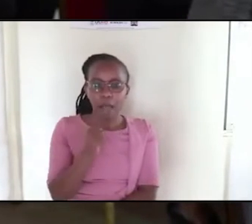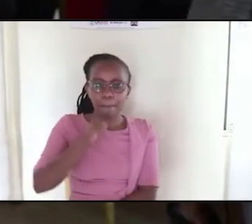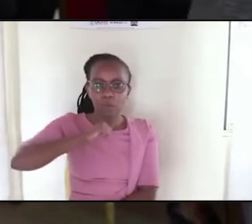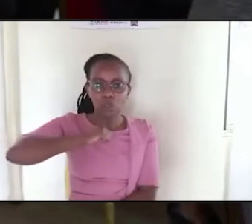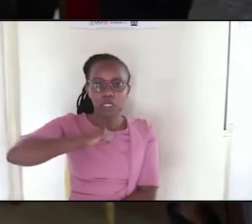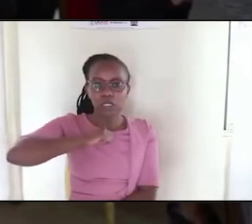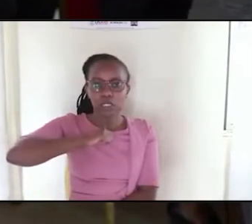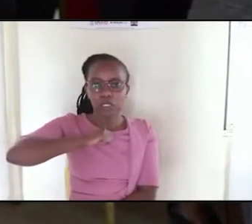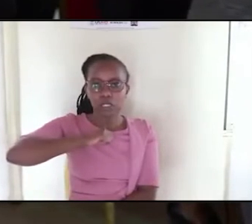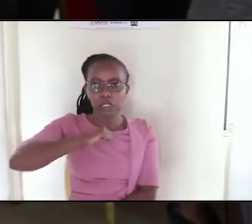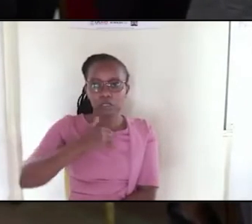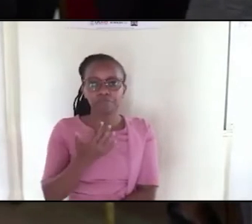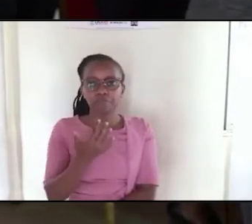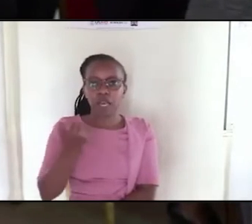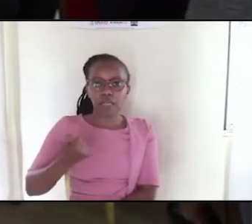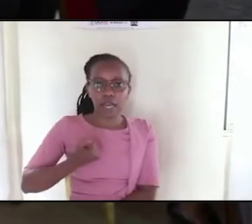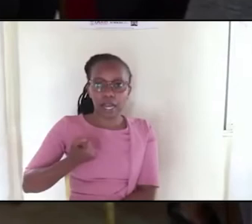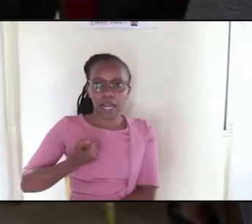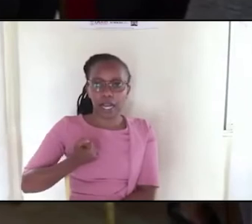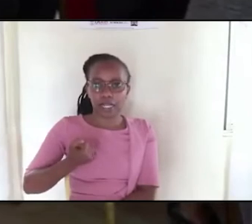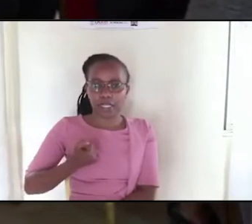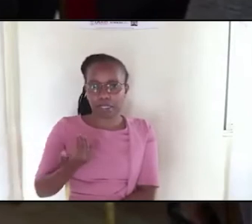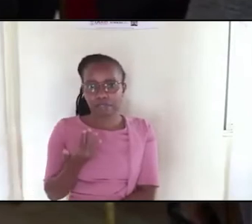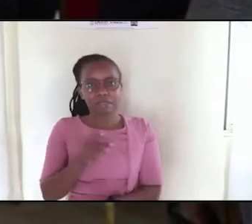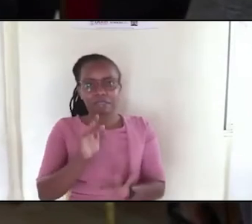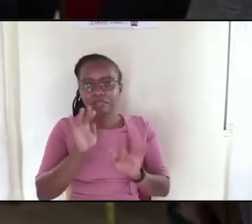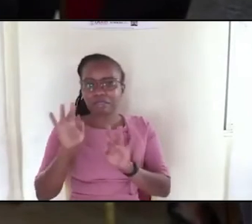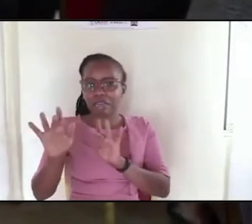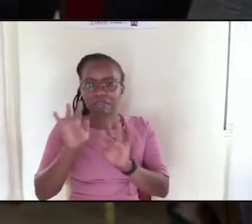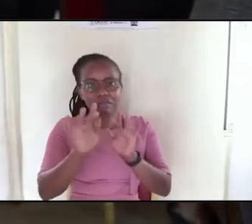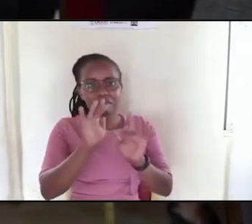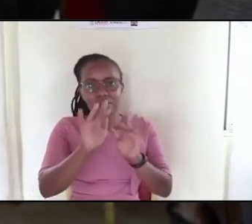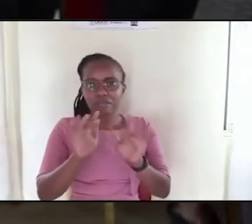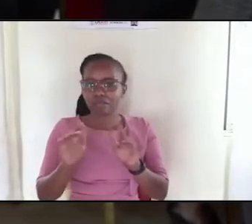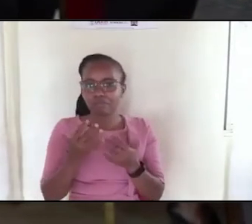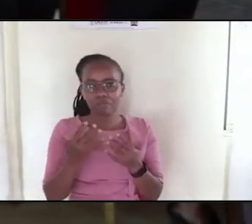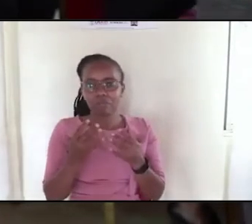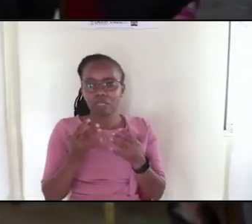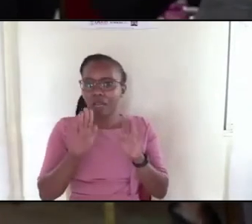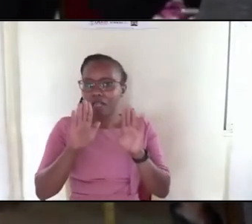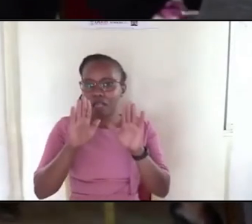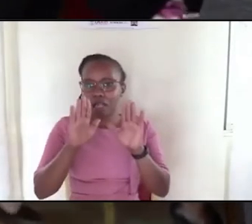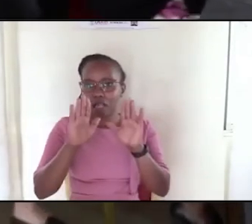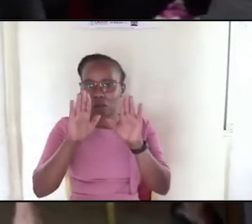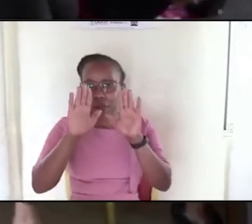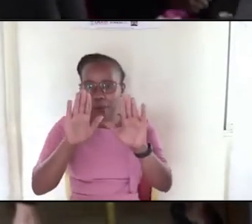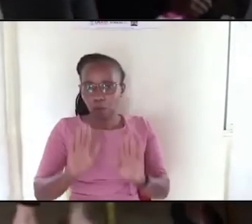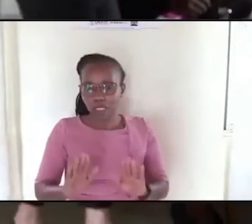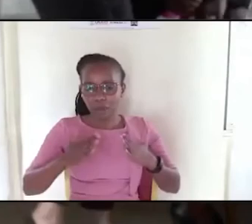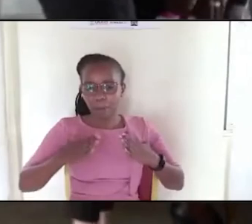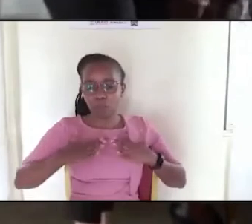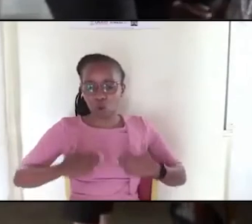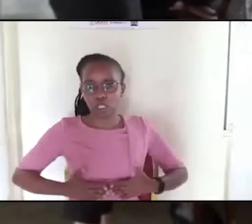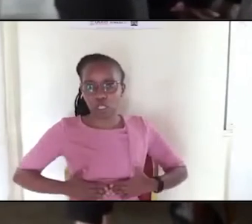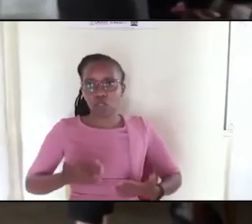core of femininity, you know, touching on the very important part that makes us women. And